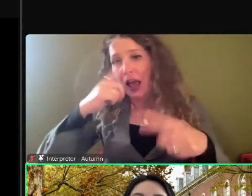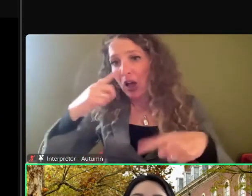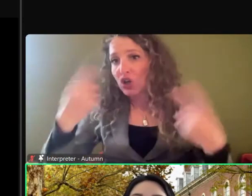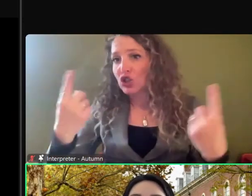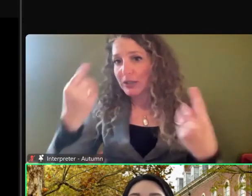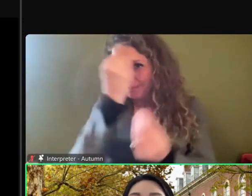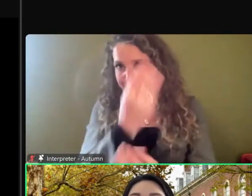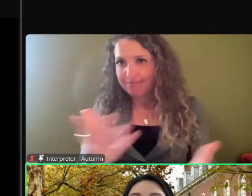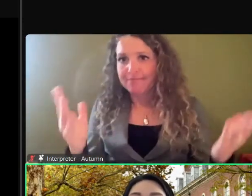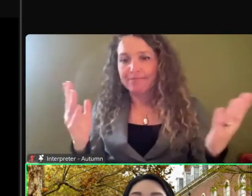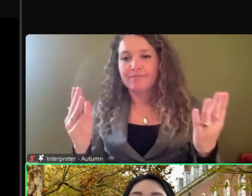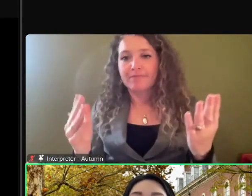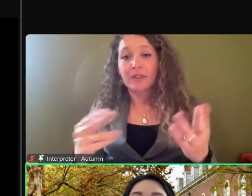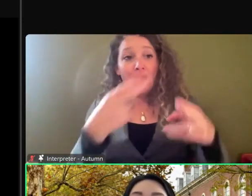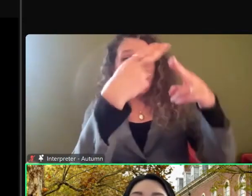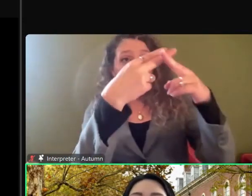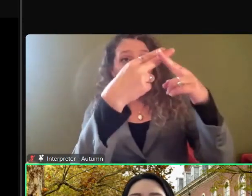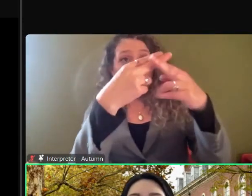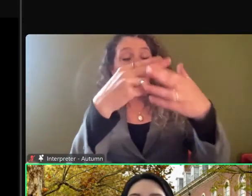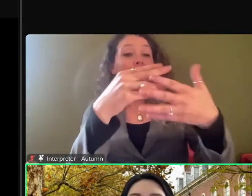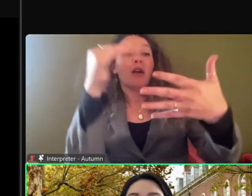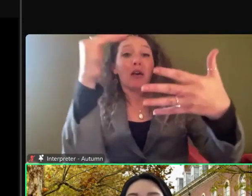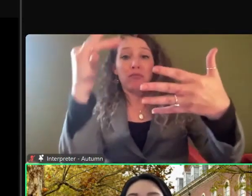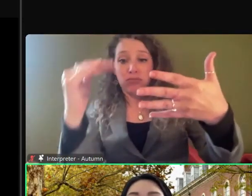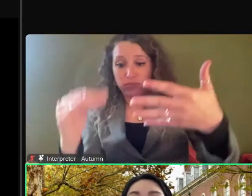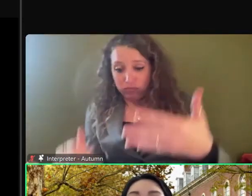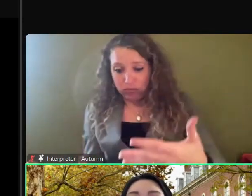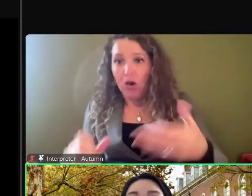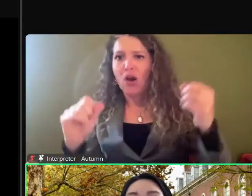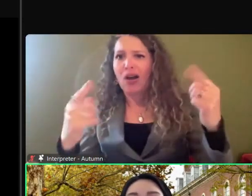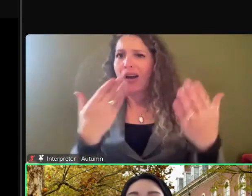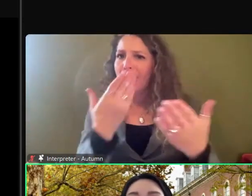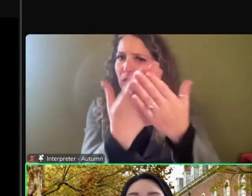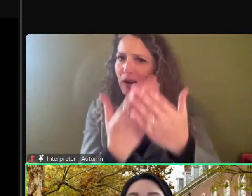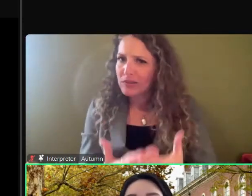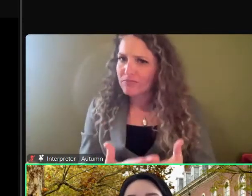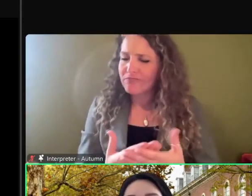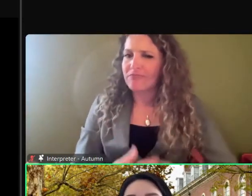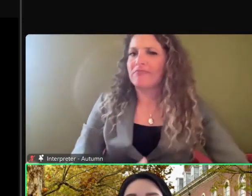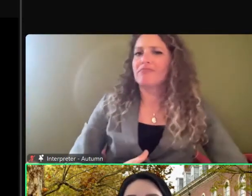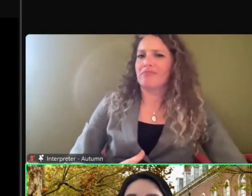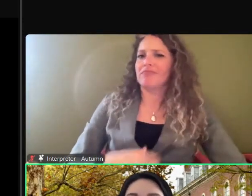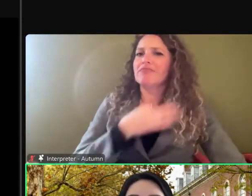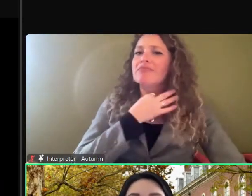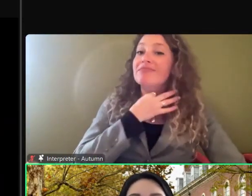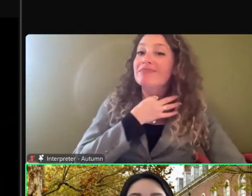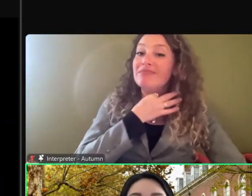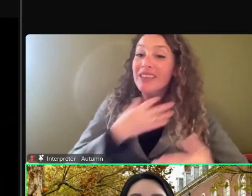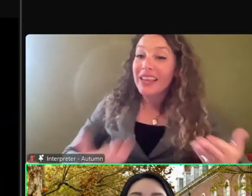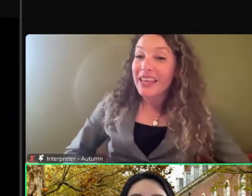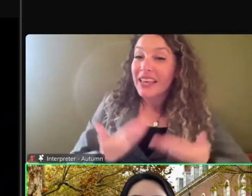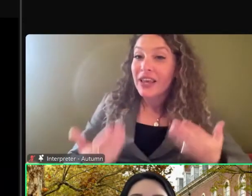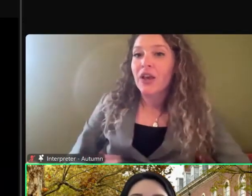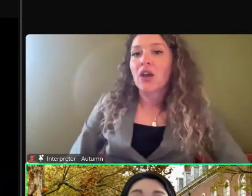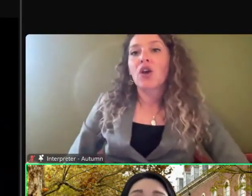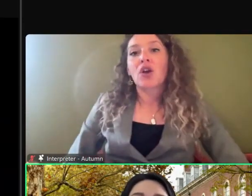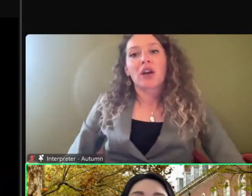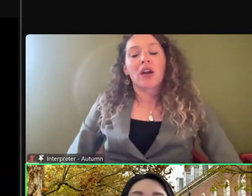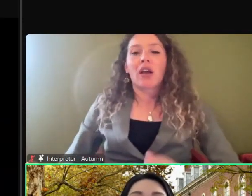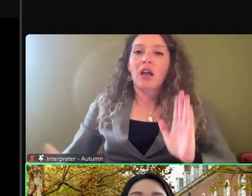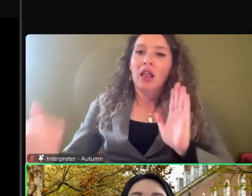to the patient's name. So I found it puzzling that here the same questions were being